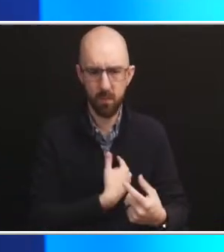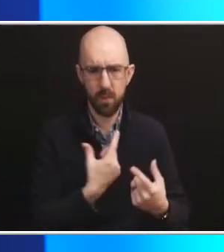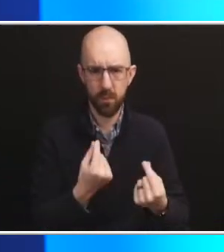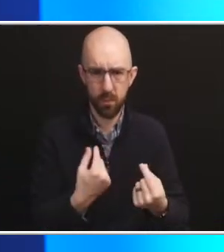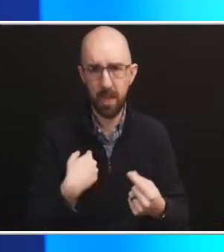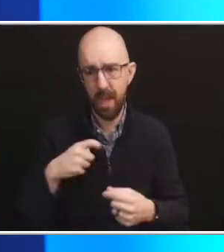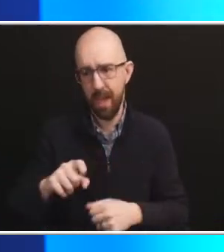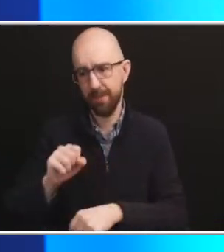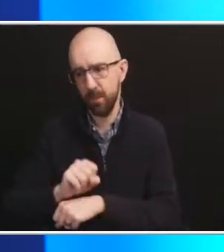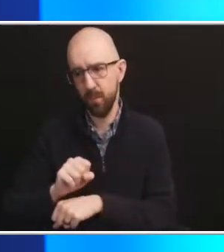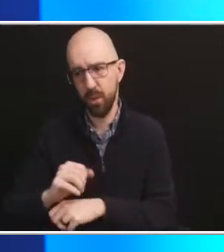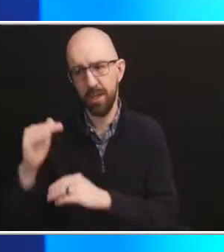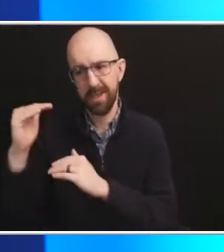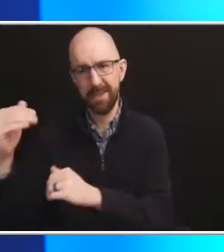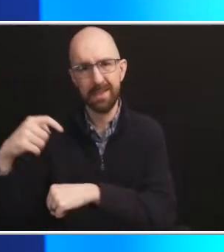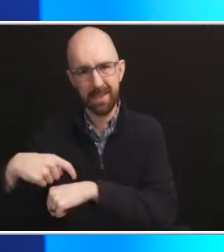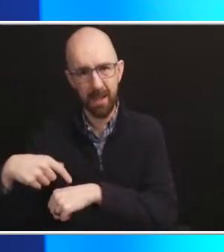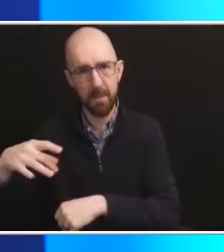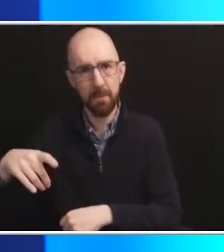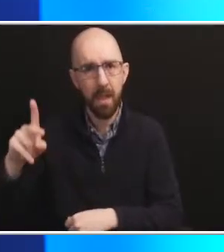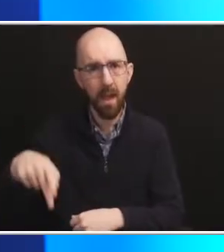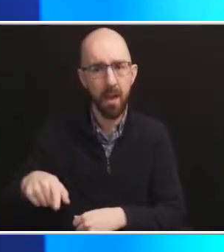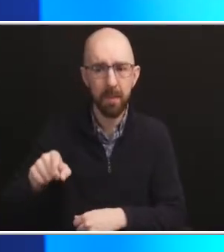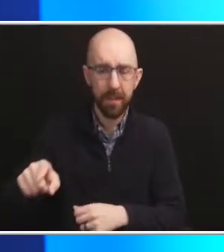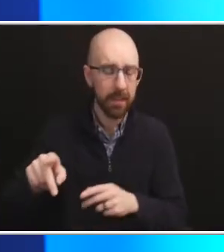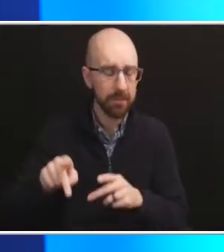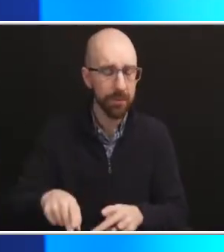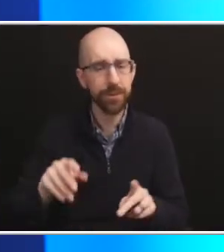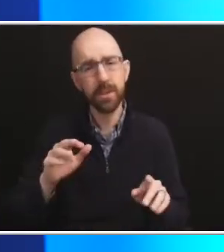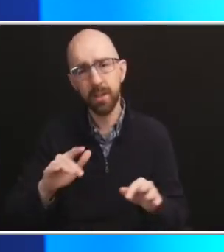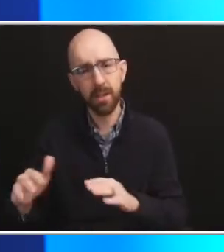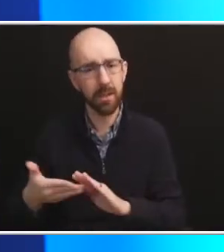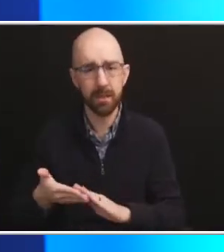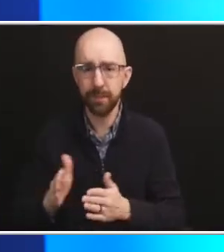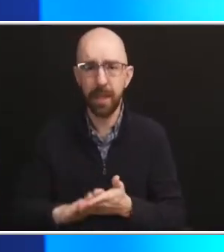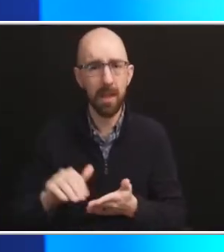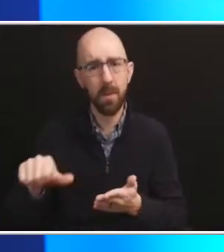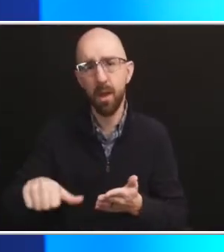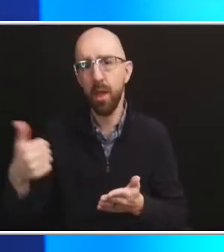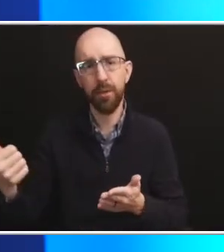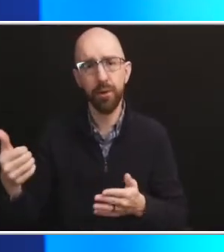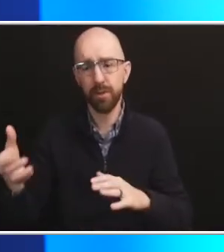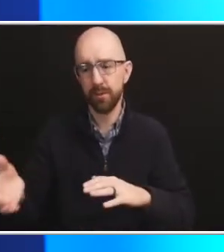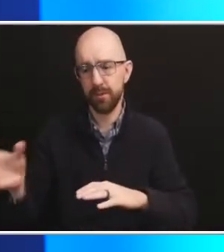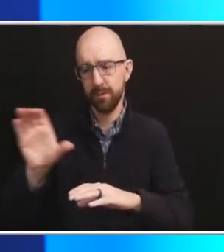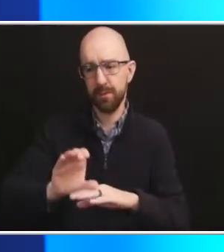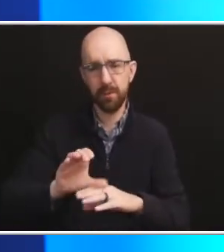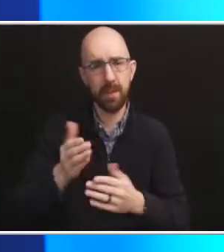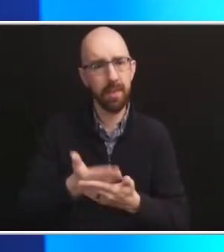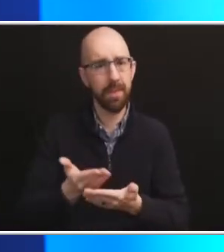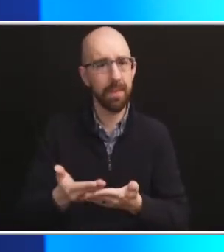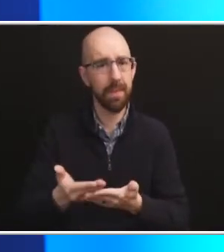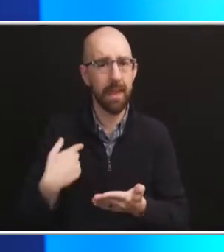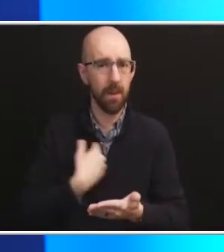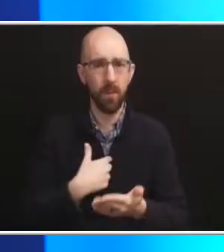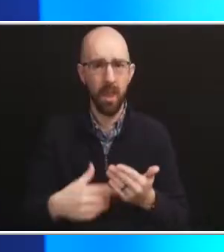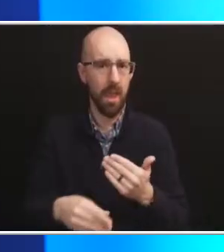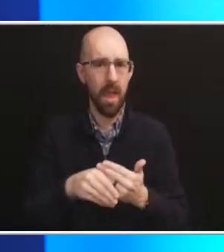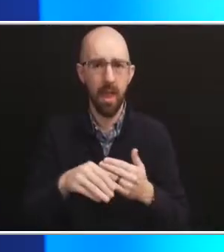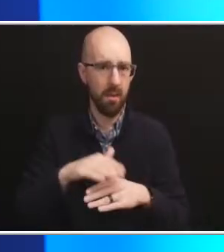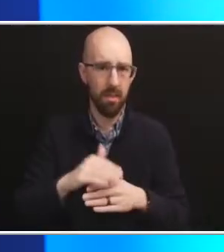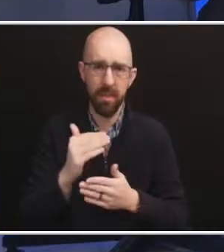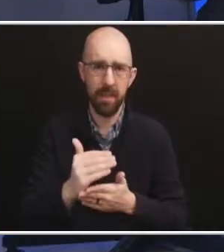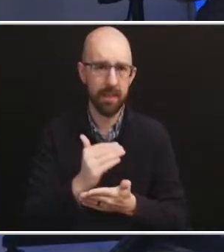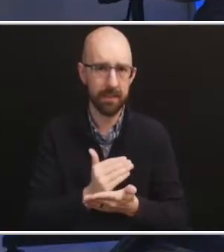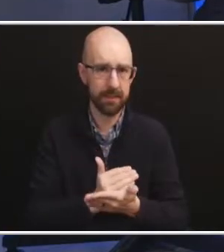we have to pick up this person, and it just became another item that we added to our things to balance. Well,